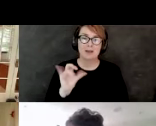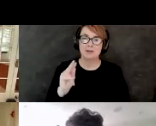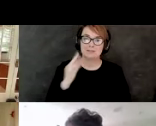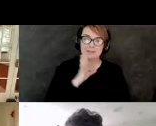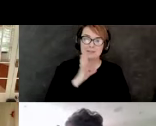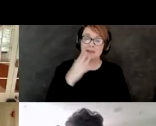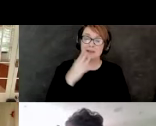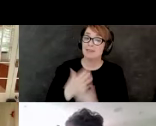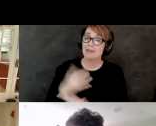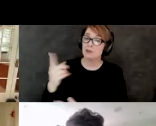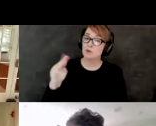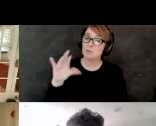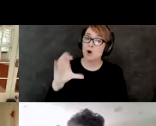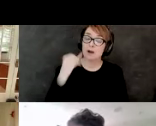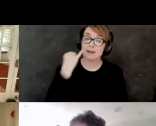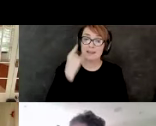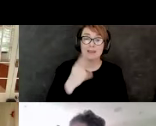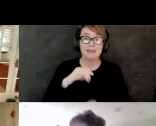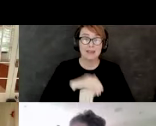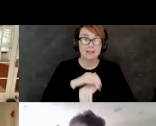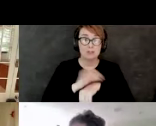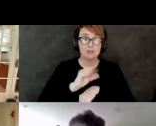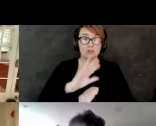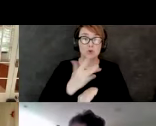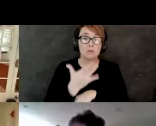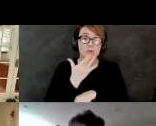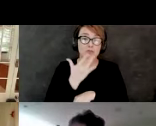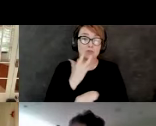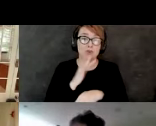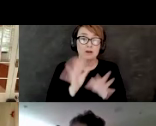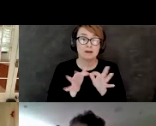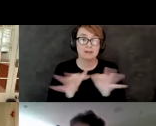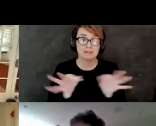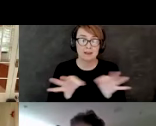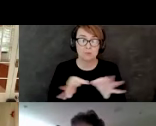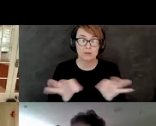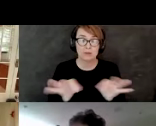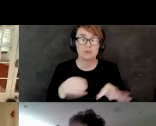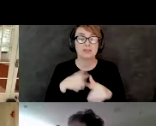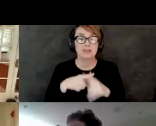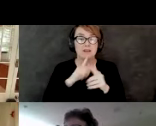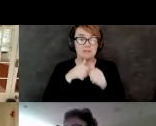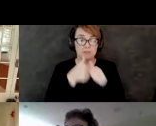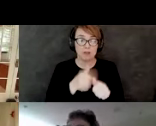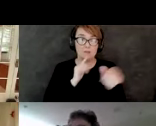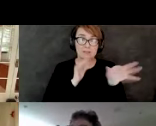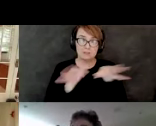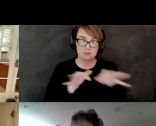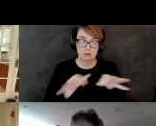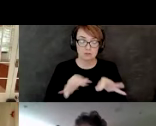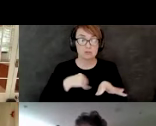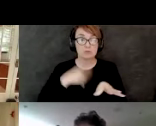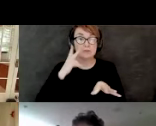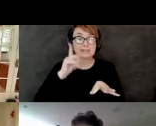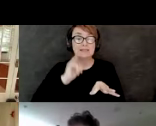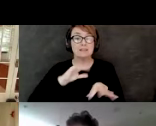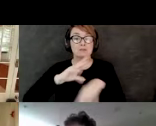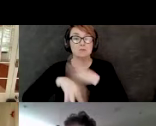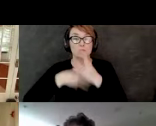please follow these instructions now. Click on the globe icon at the bottom of your Zoom screen, then